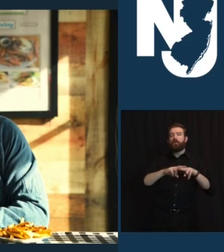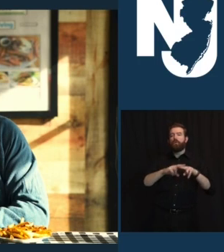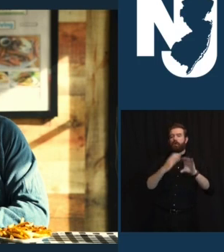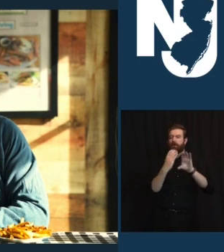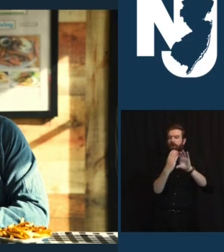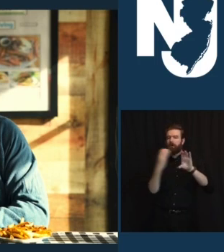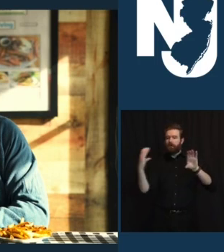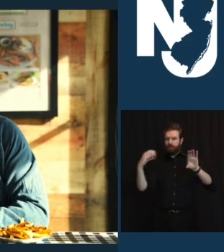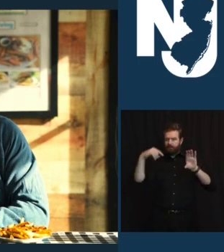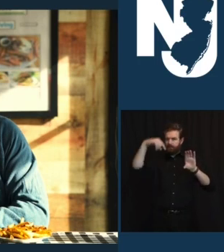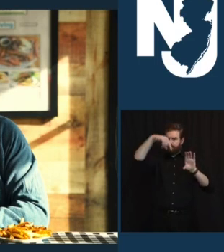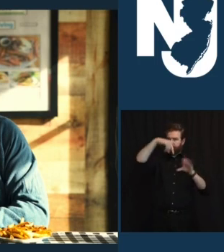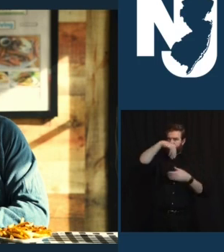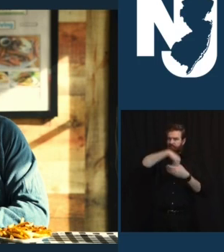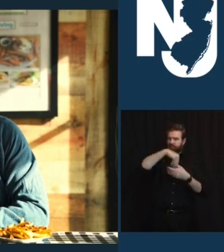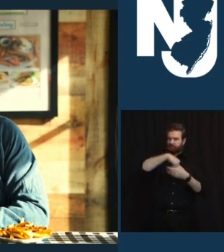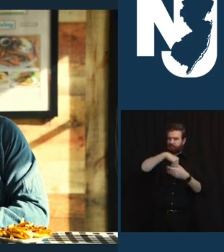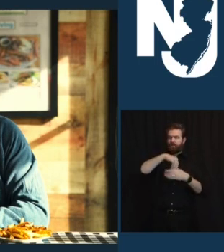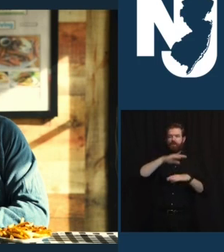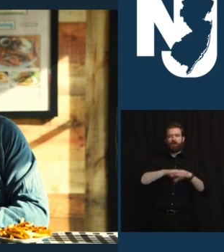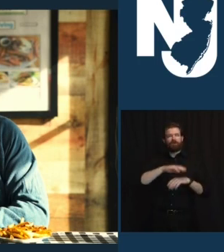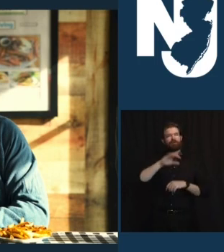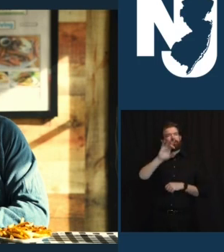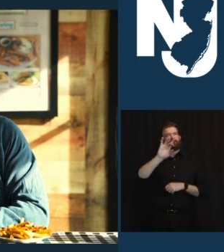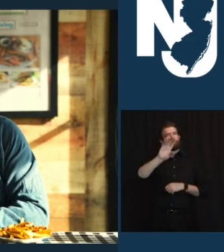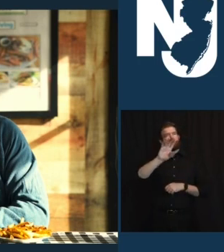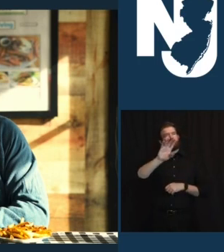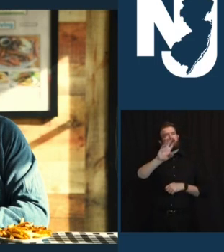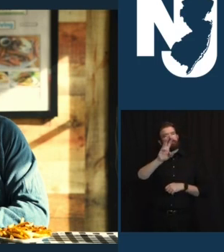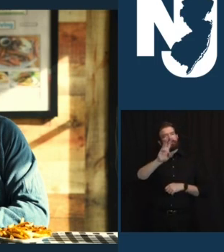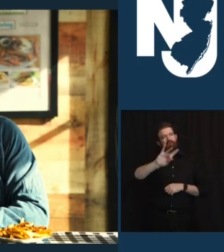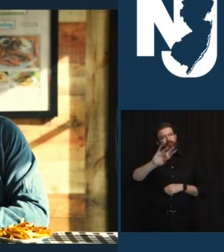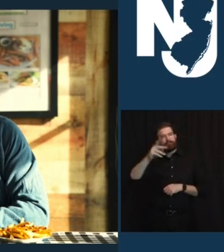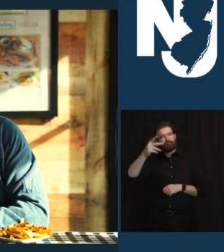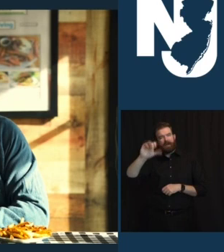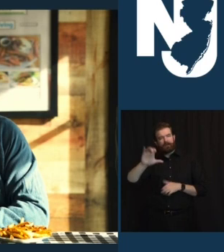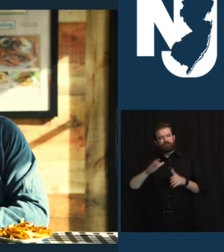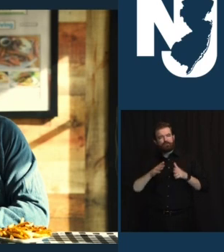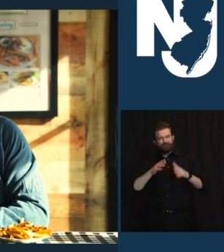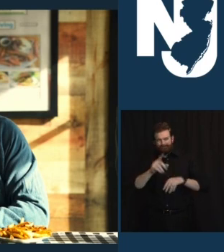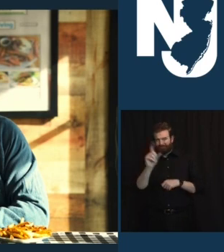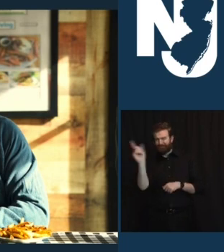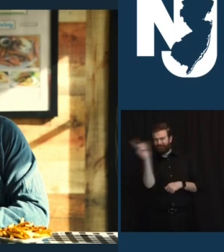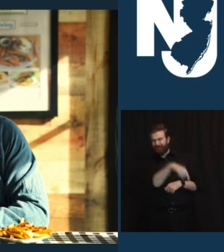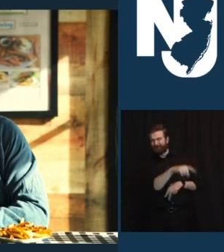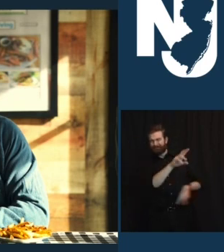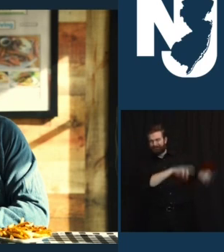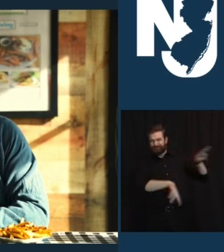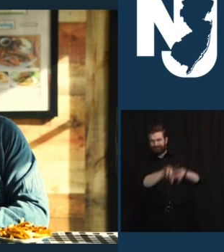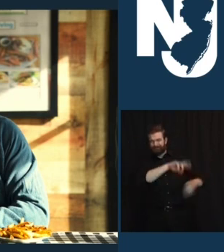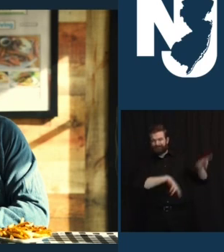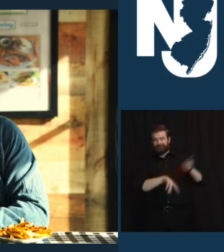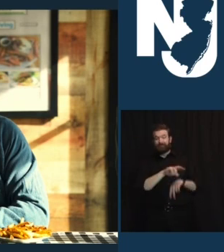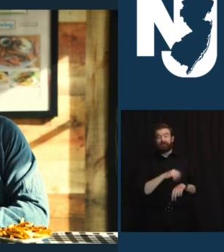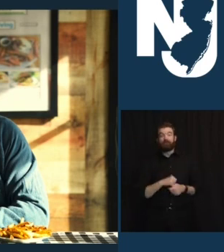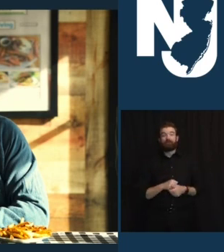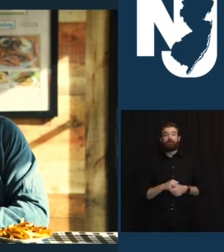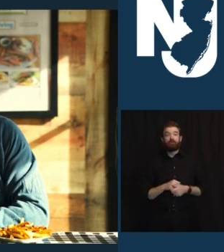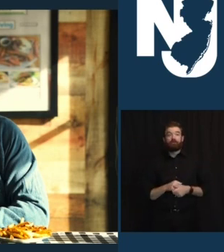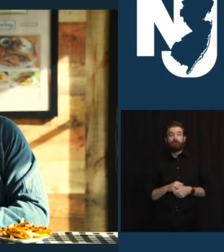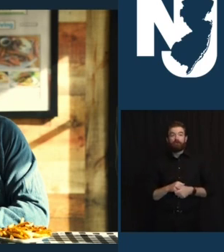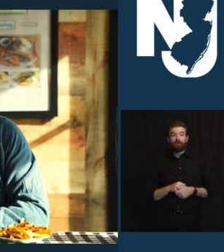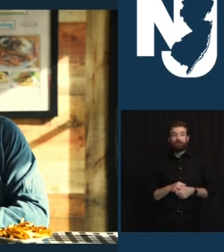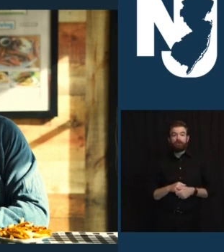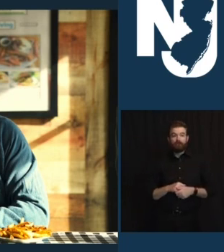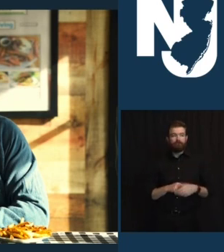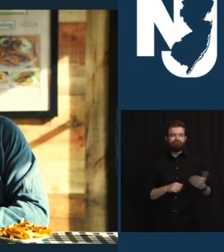68 Passaic Street. You have to check this place out. The reviews, Pat, on the burgers, and by the way, they're real burgers,